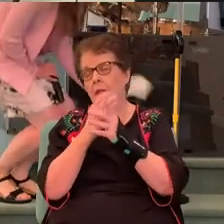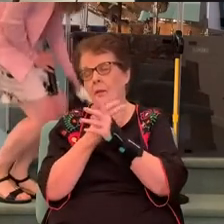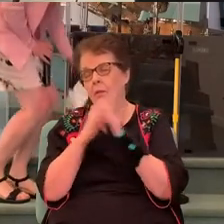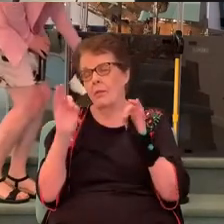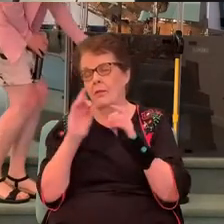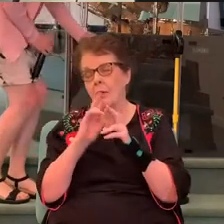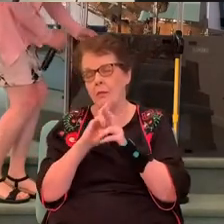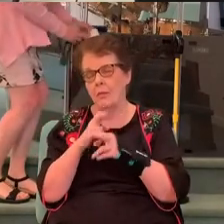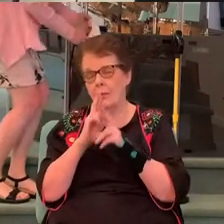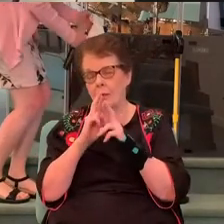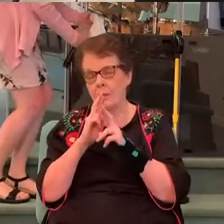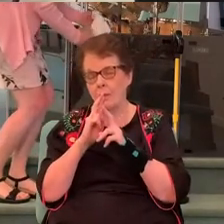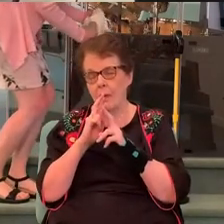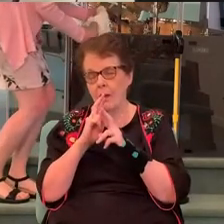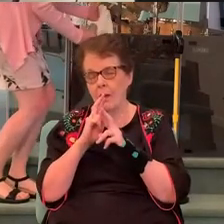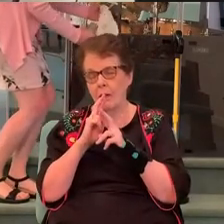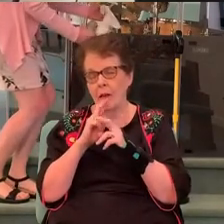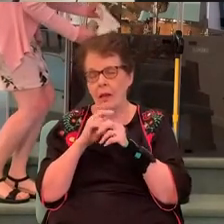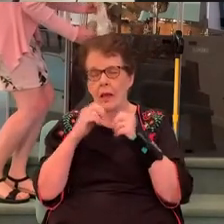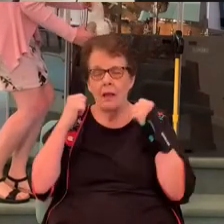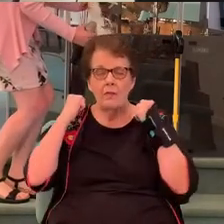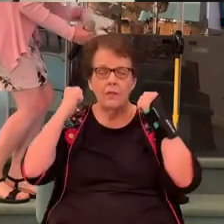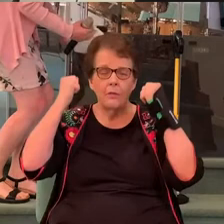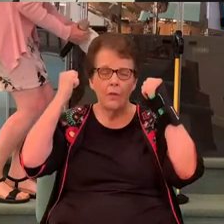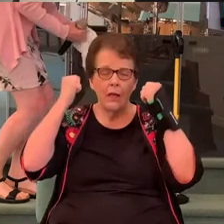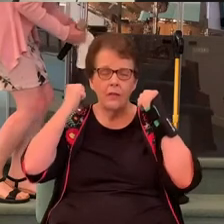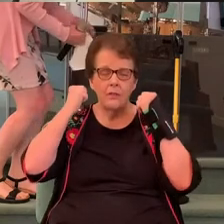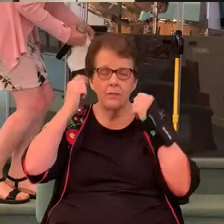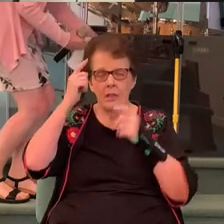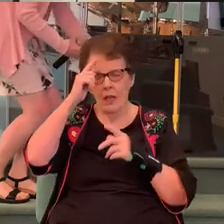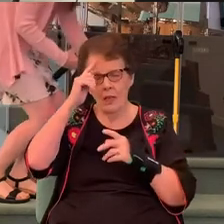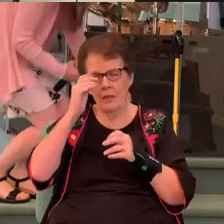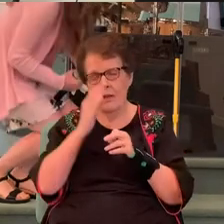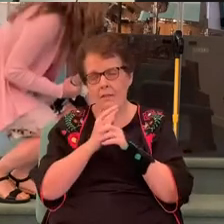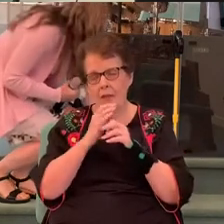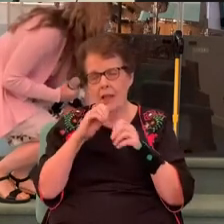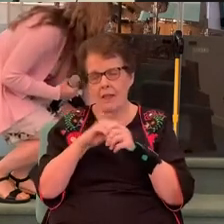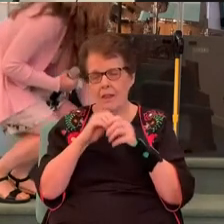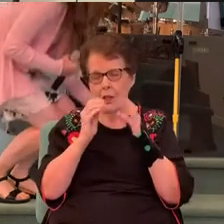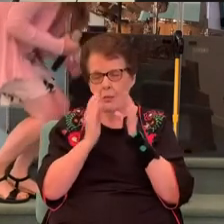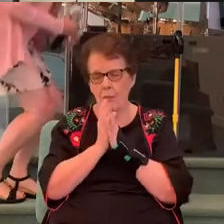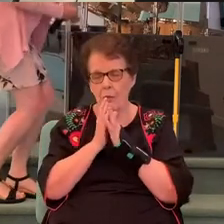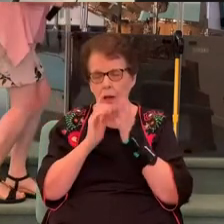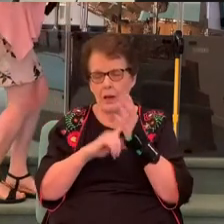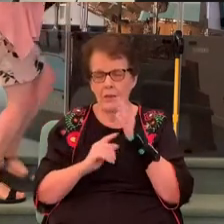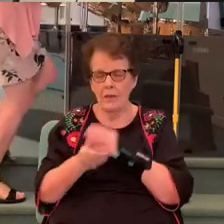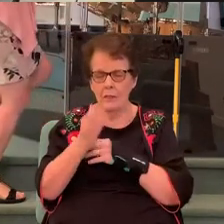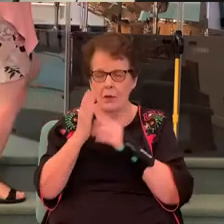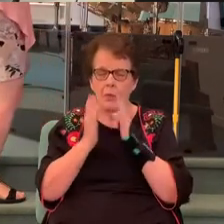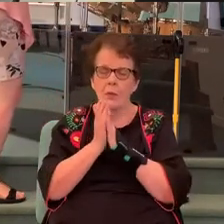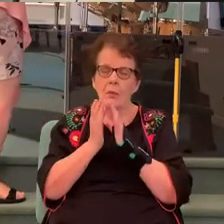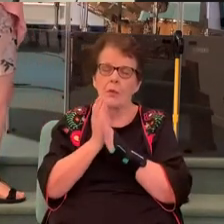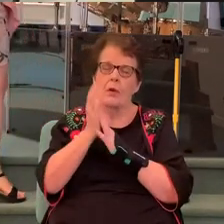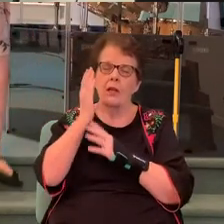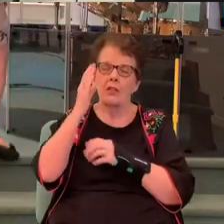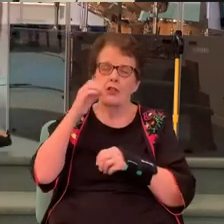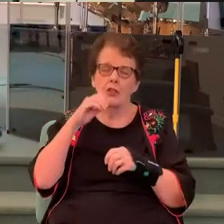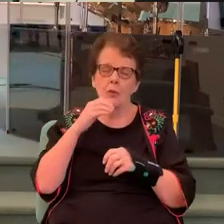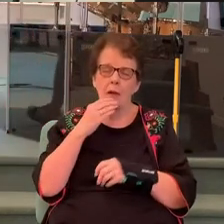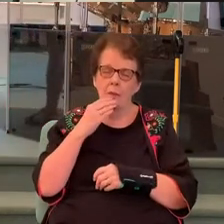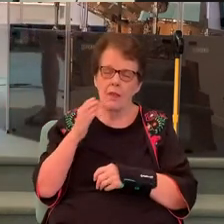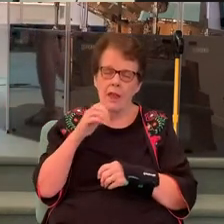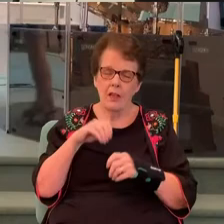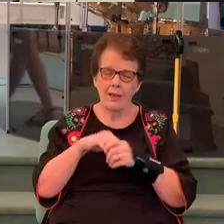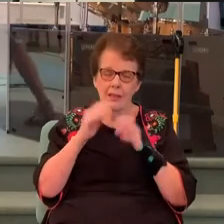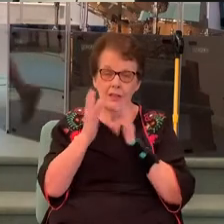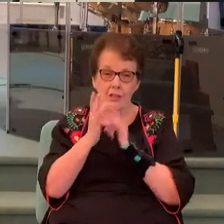a freedom for us to exercise faith in prayer this morning. And we praise you for all of it and thank you for it in